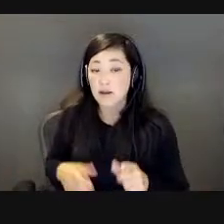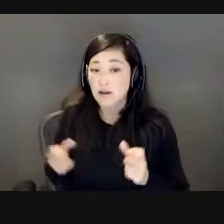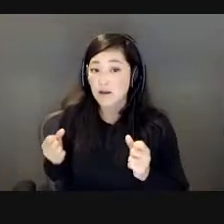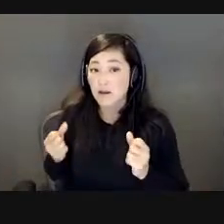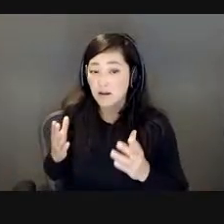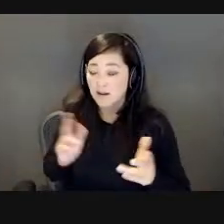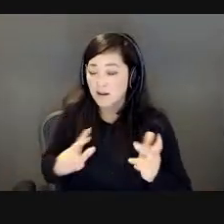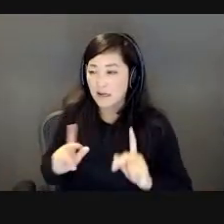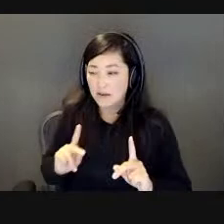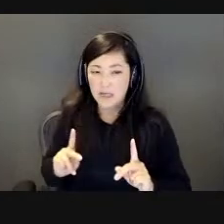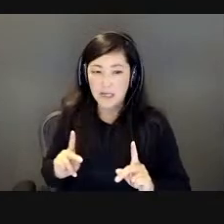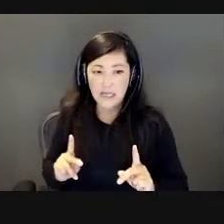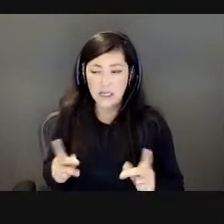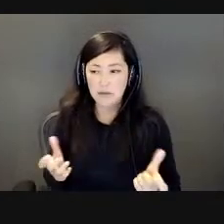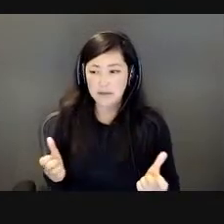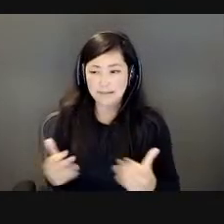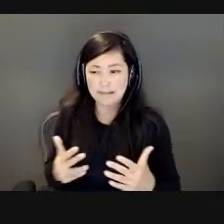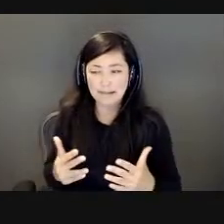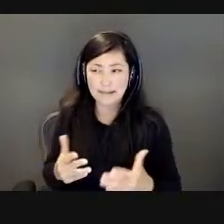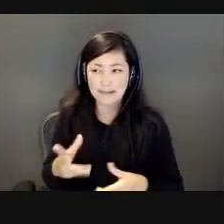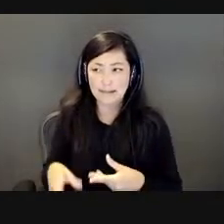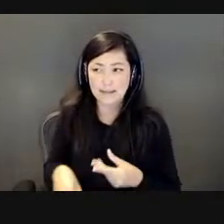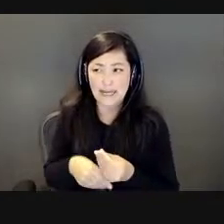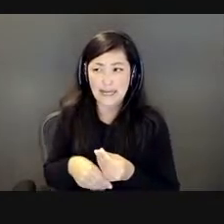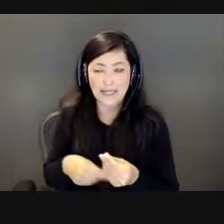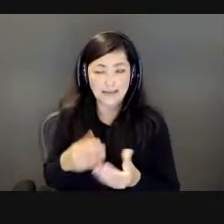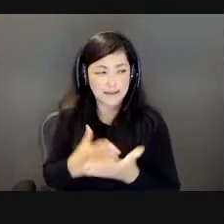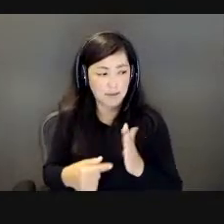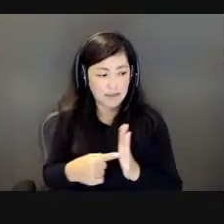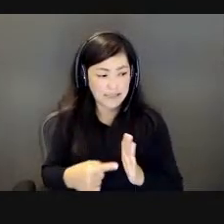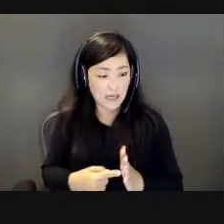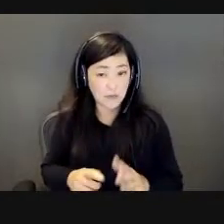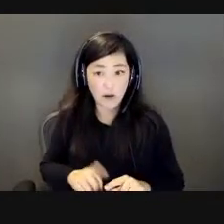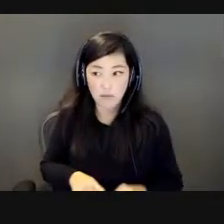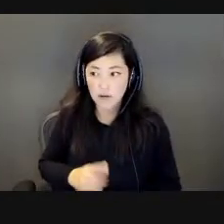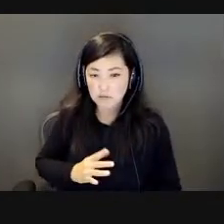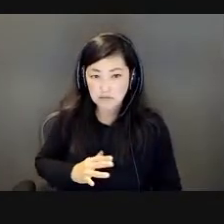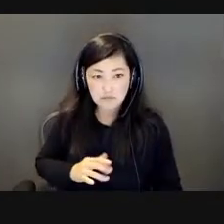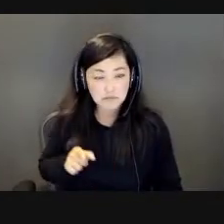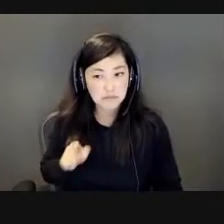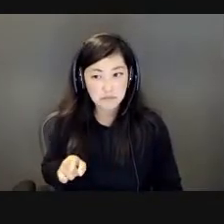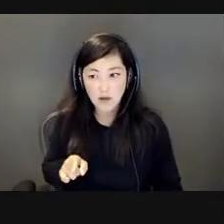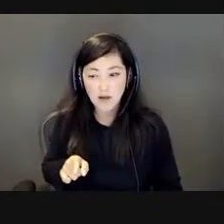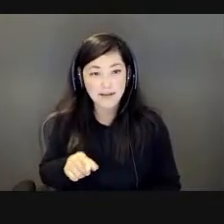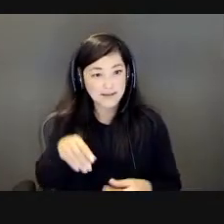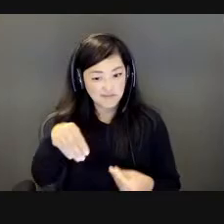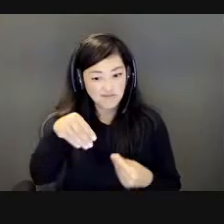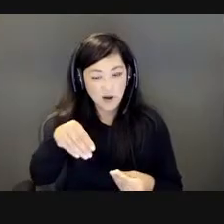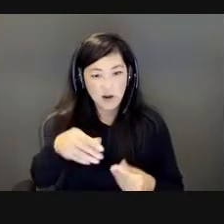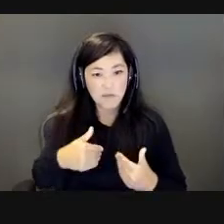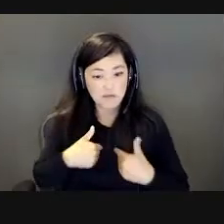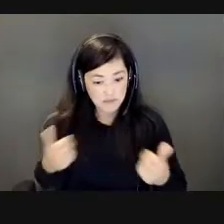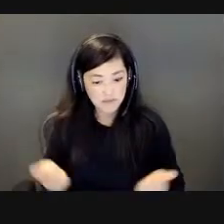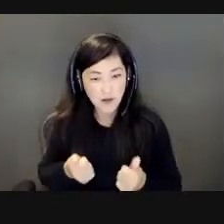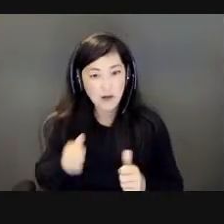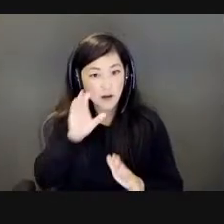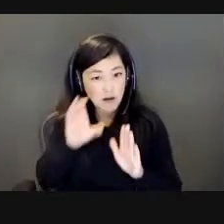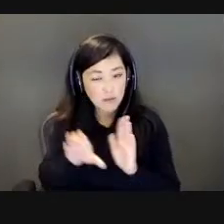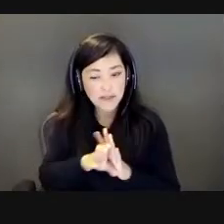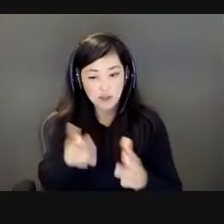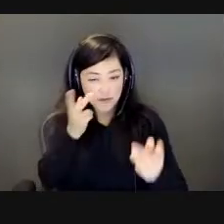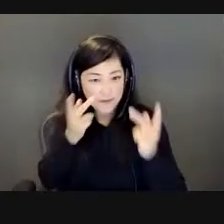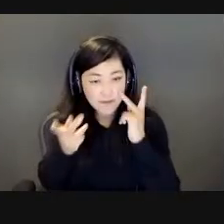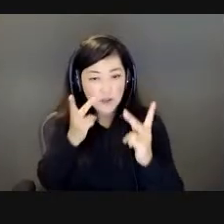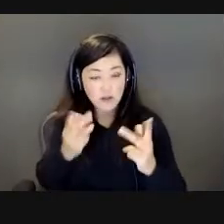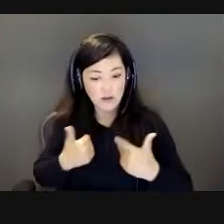include examples, but I'm actually impressed with the level of examples or illustrations in this document. You know, for example, in New